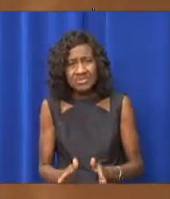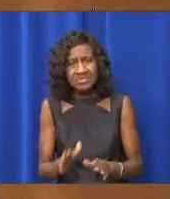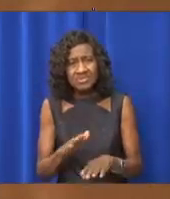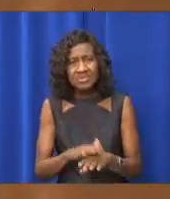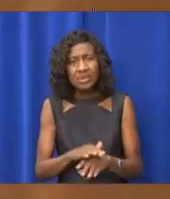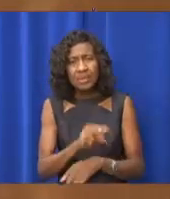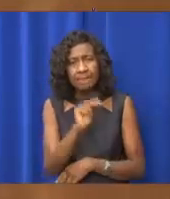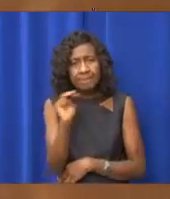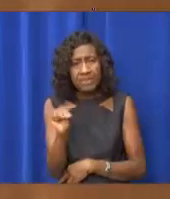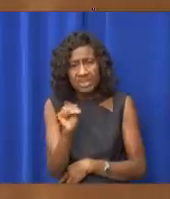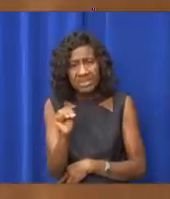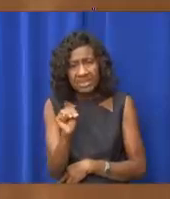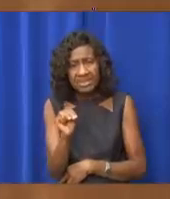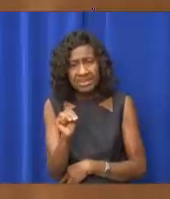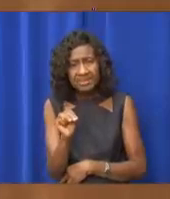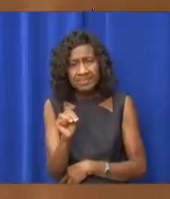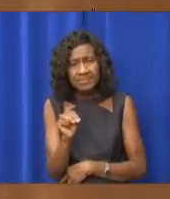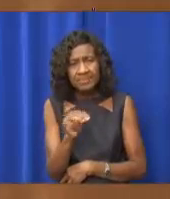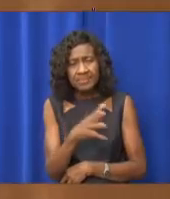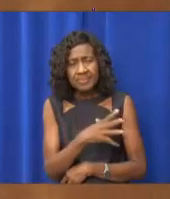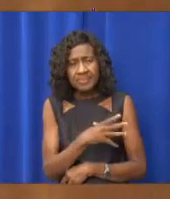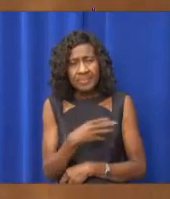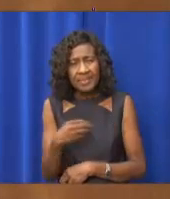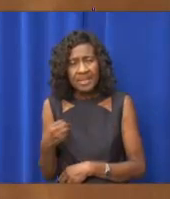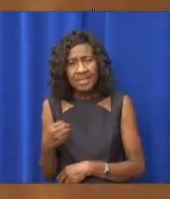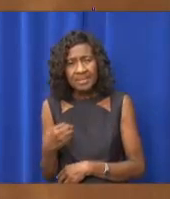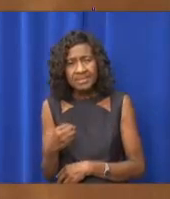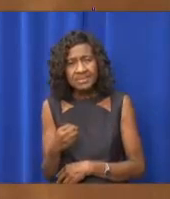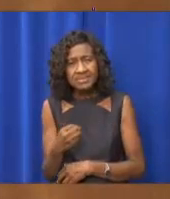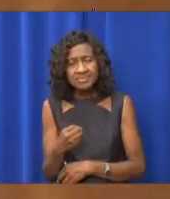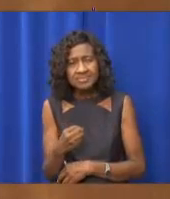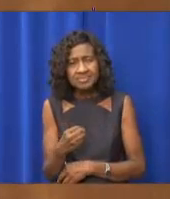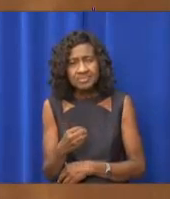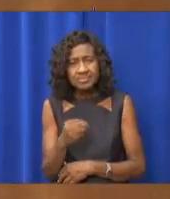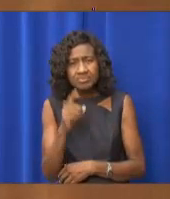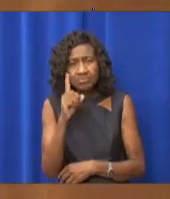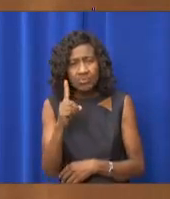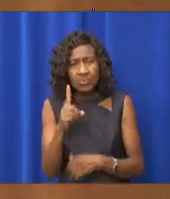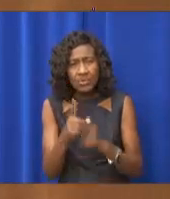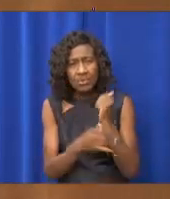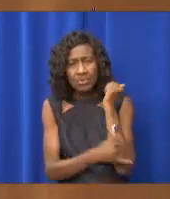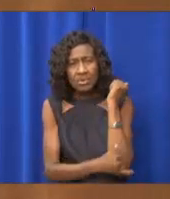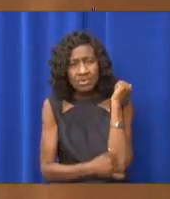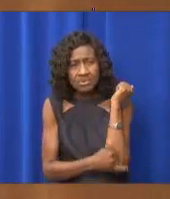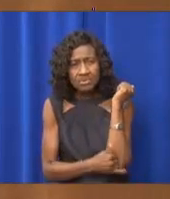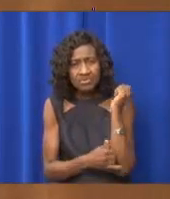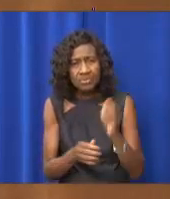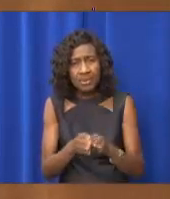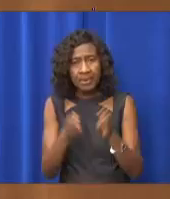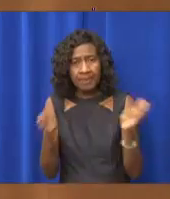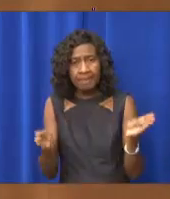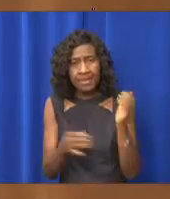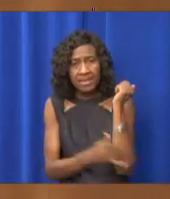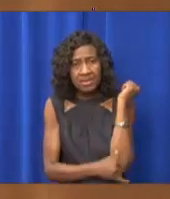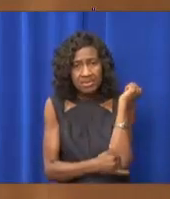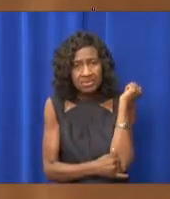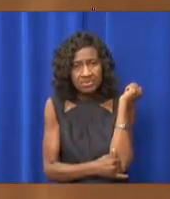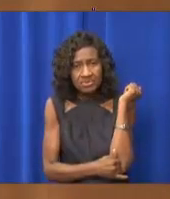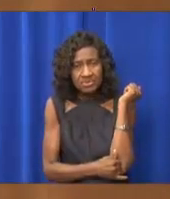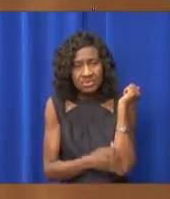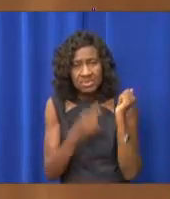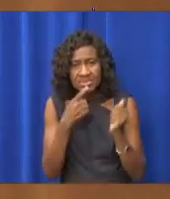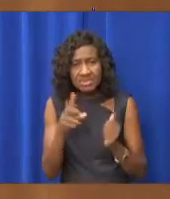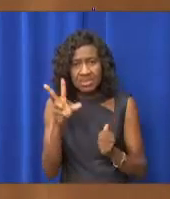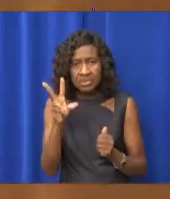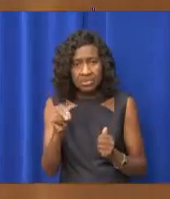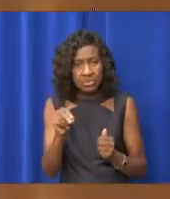in. And there was one of the countries, a big country, was reporting that they had no cases.